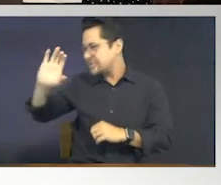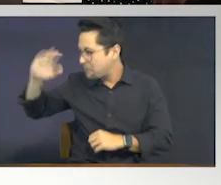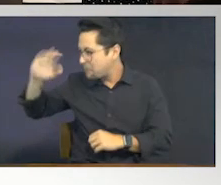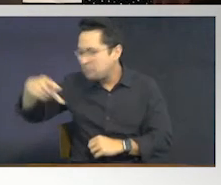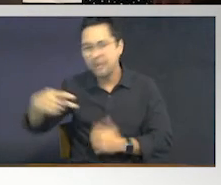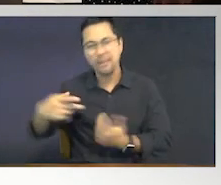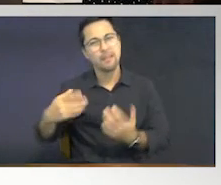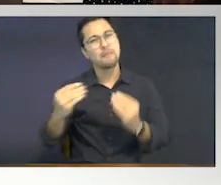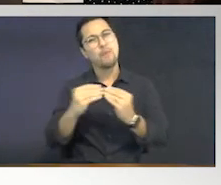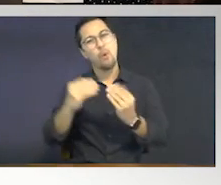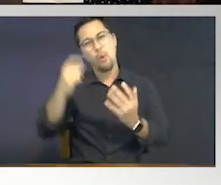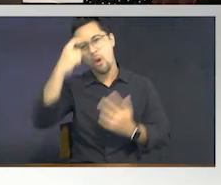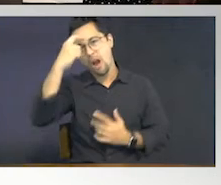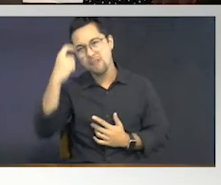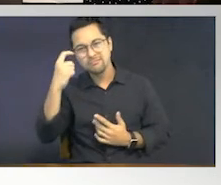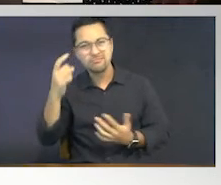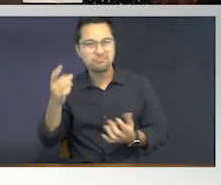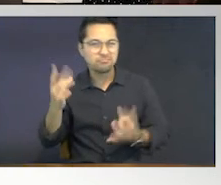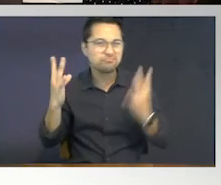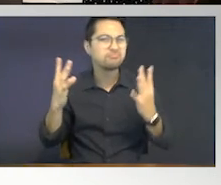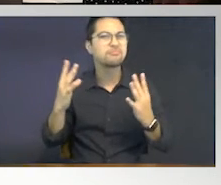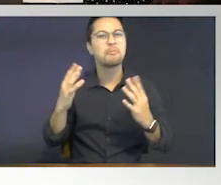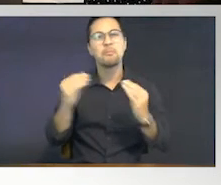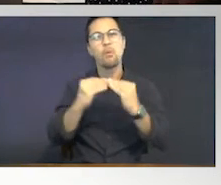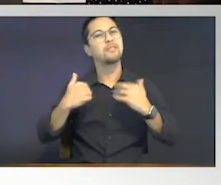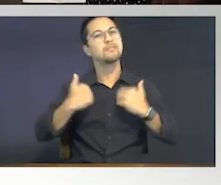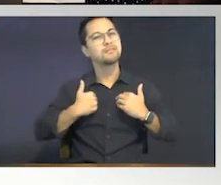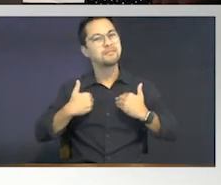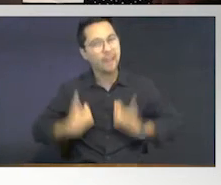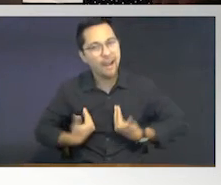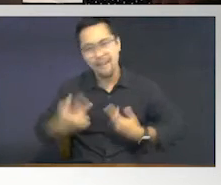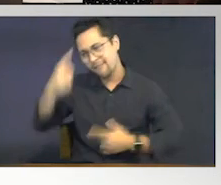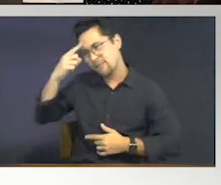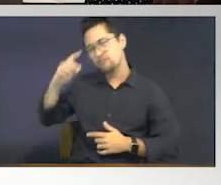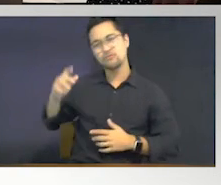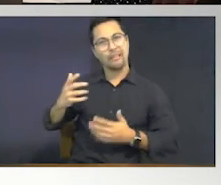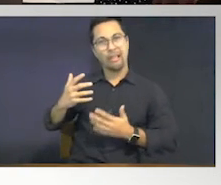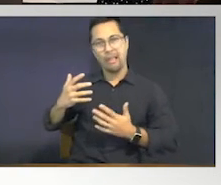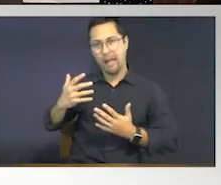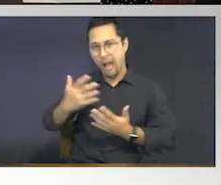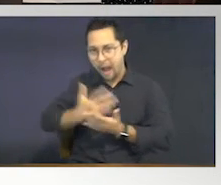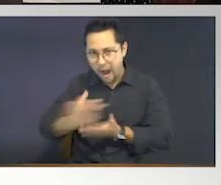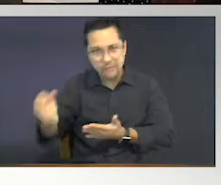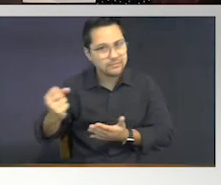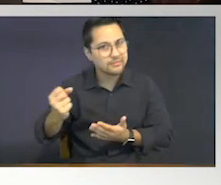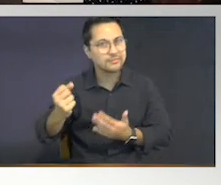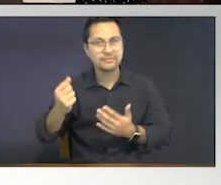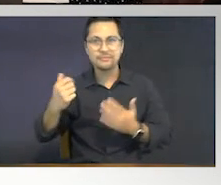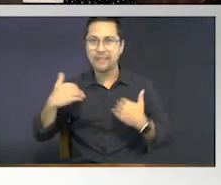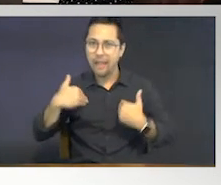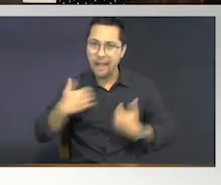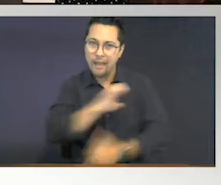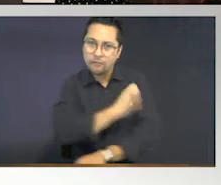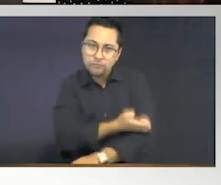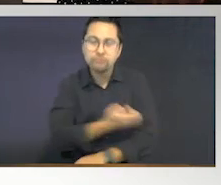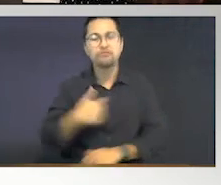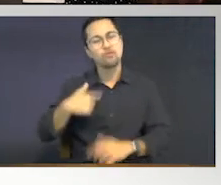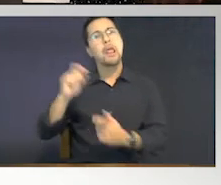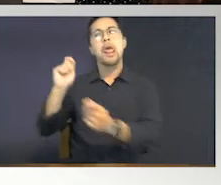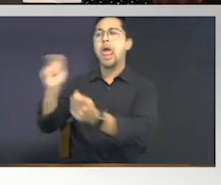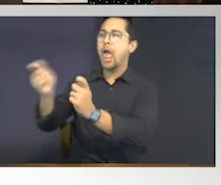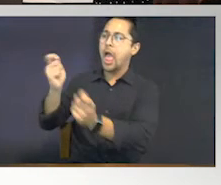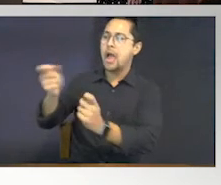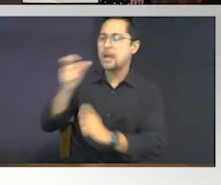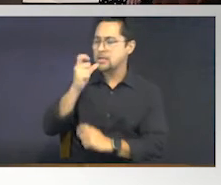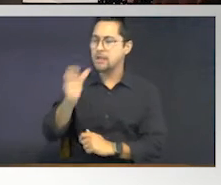was more traumatic and more tiring for him to use up all his energy doing those things. So we adapted to where he didn't actually